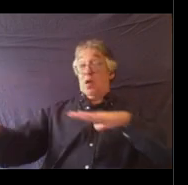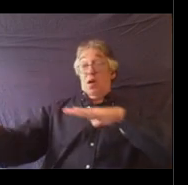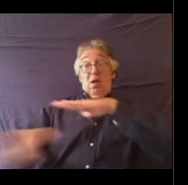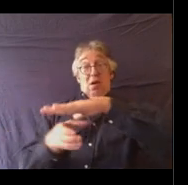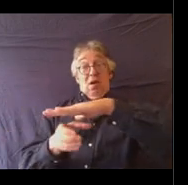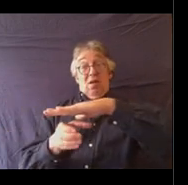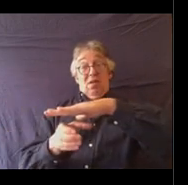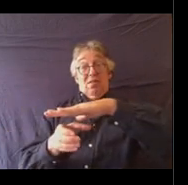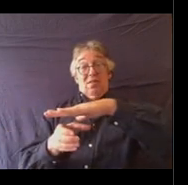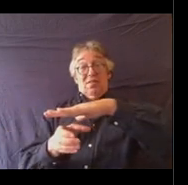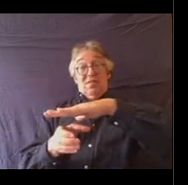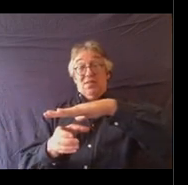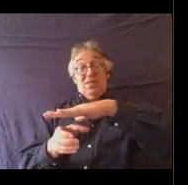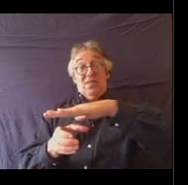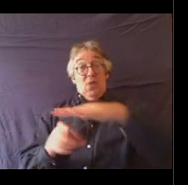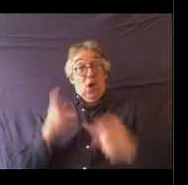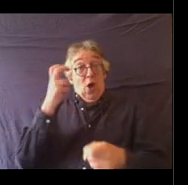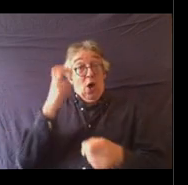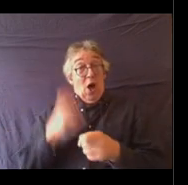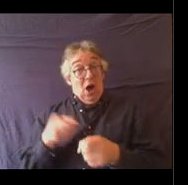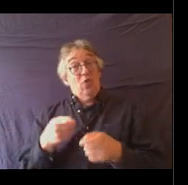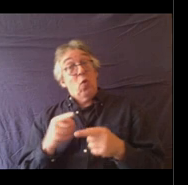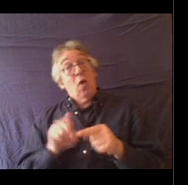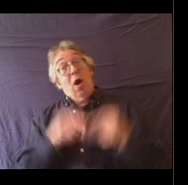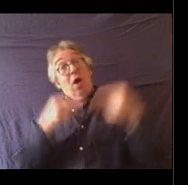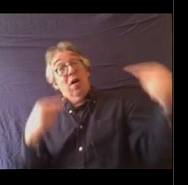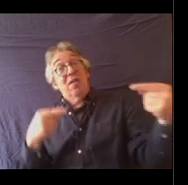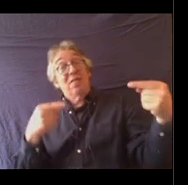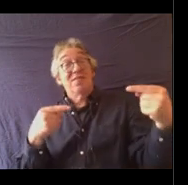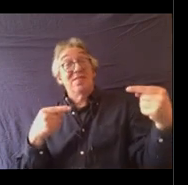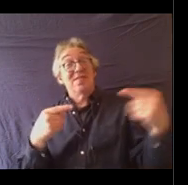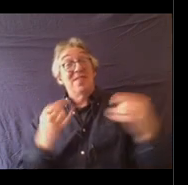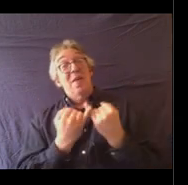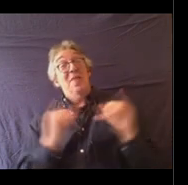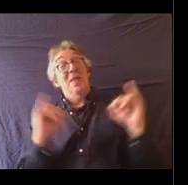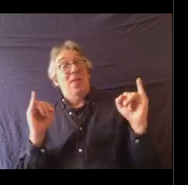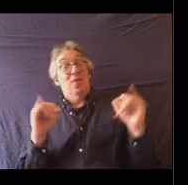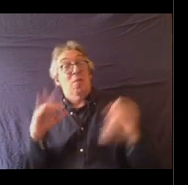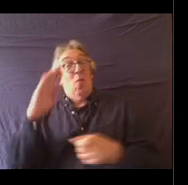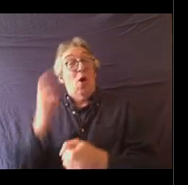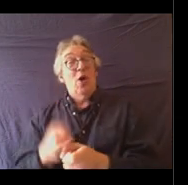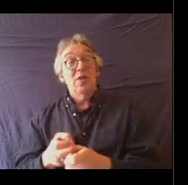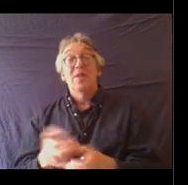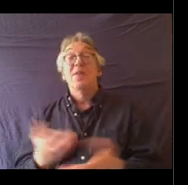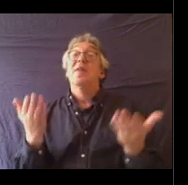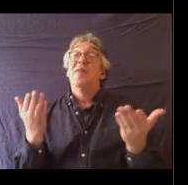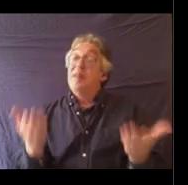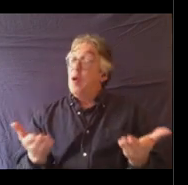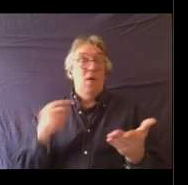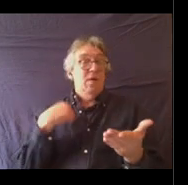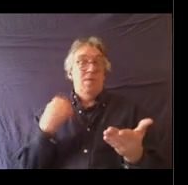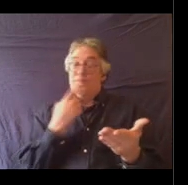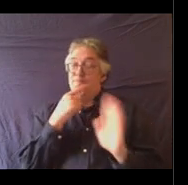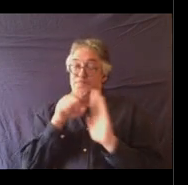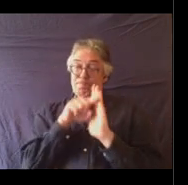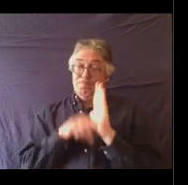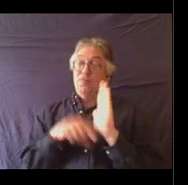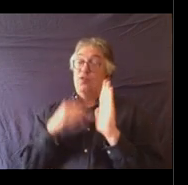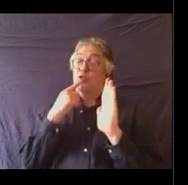of course it's more difficult for them to operate in a completely independent way, which for the